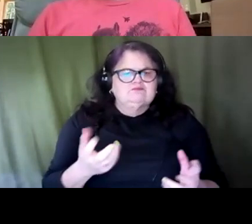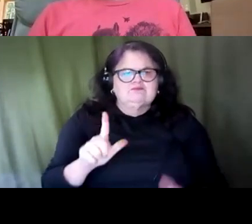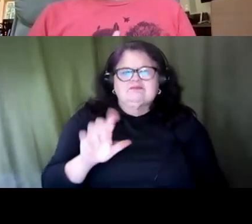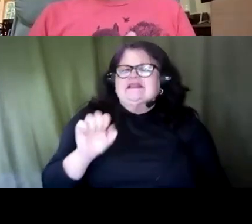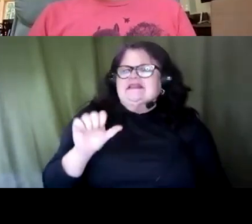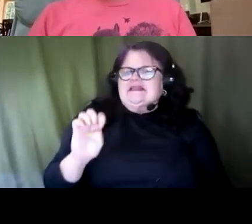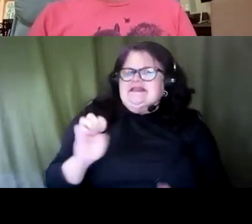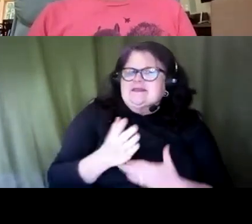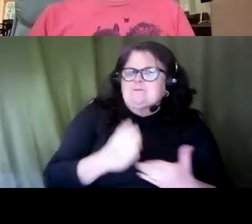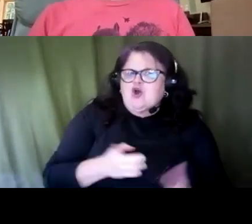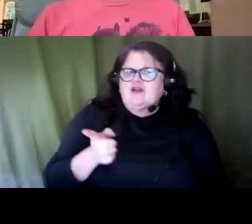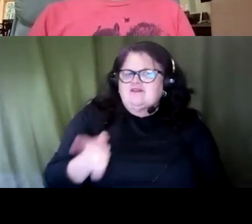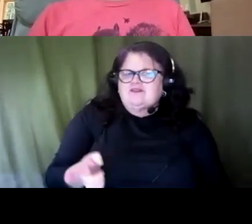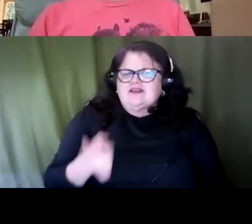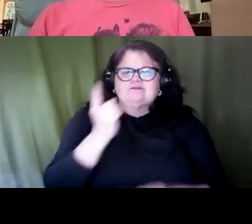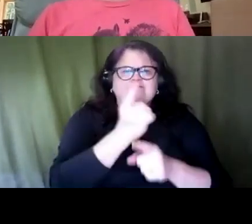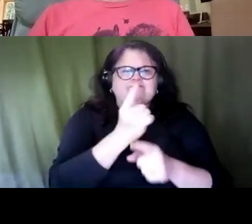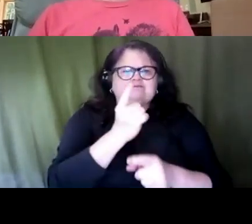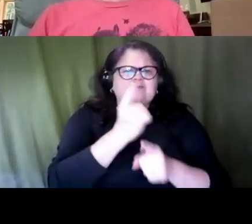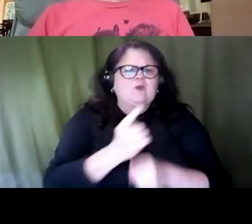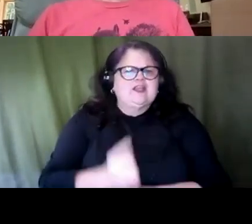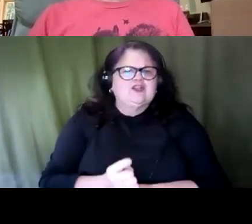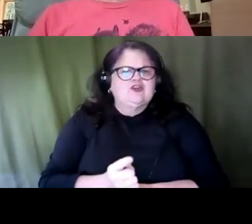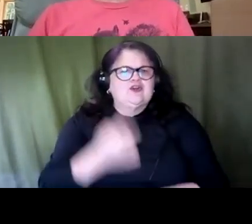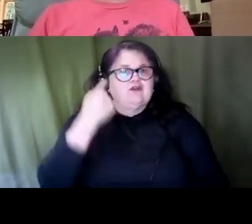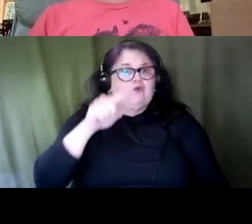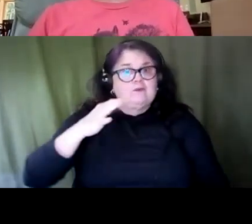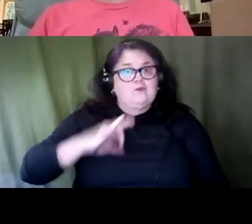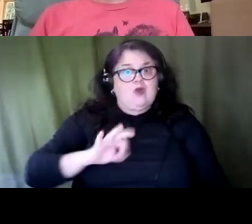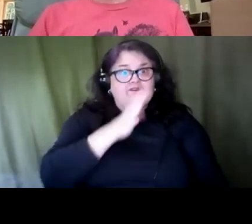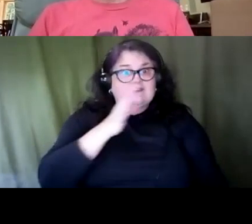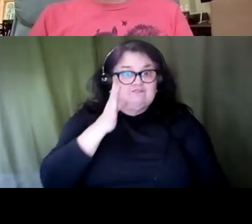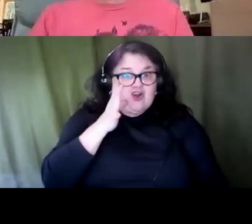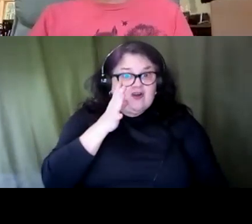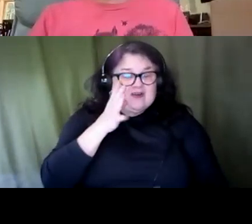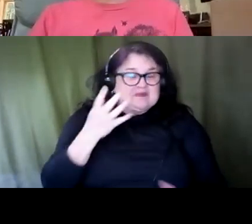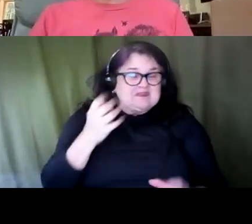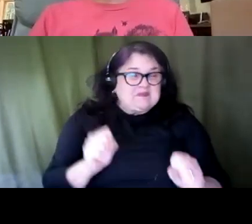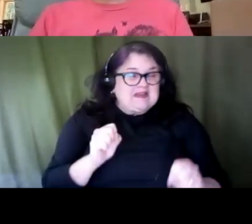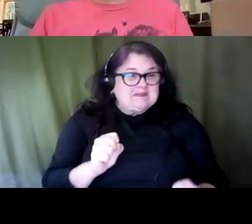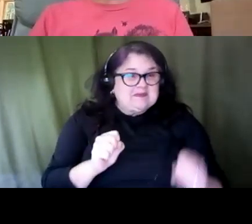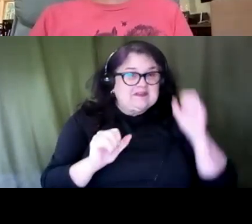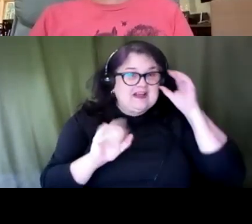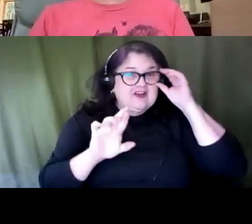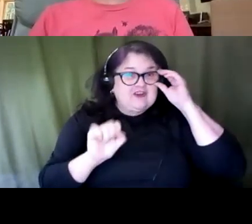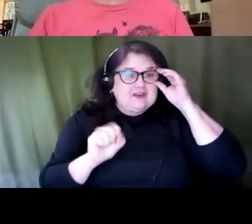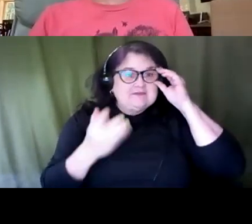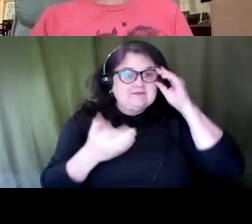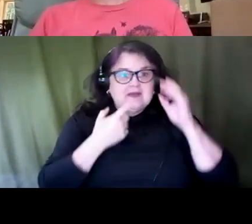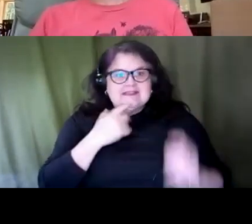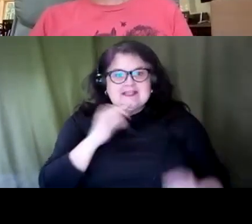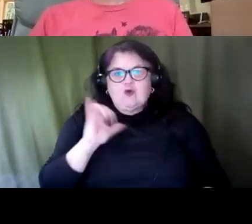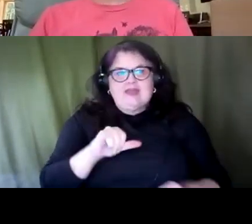it to just a regular for-profit farm. And it's possible the IRS, if they were just a 501c3, would say, hey, that's just a